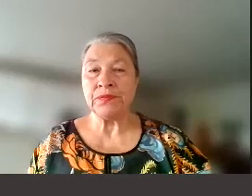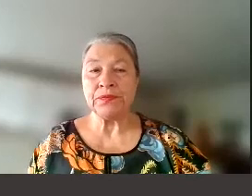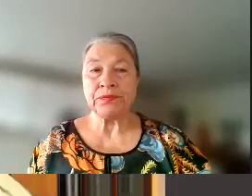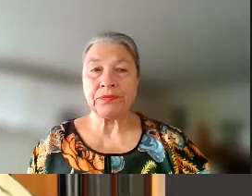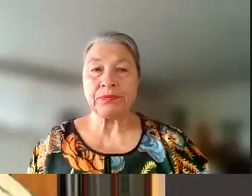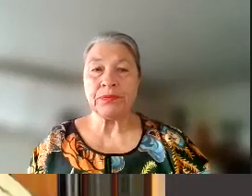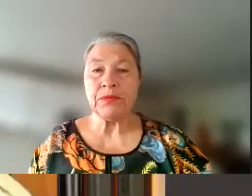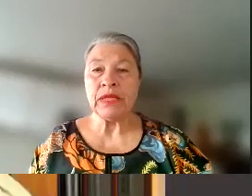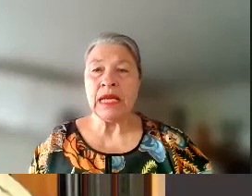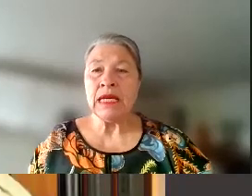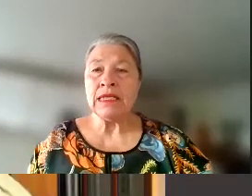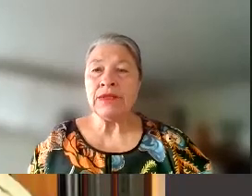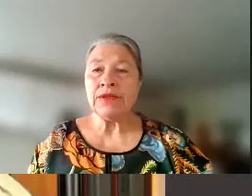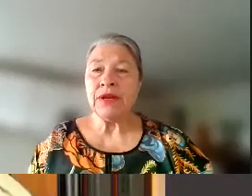English.